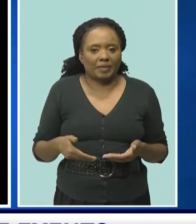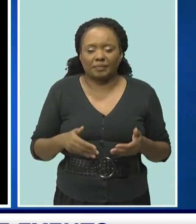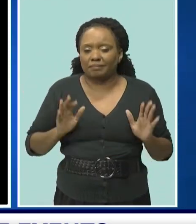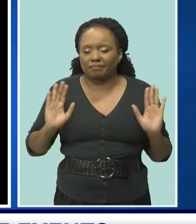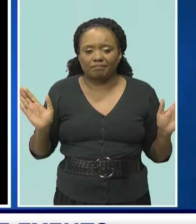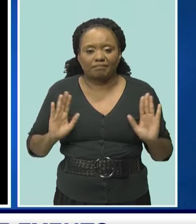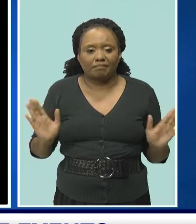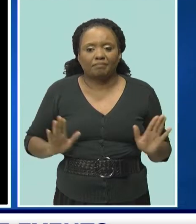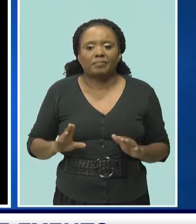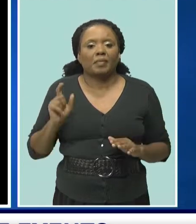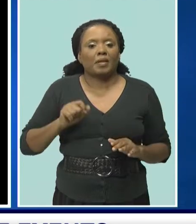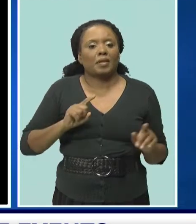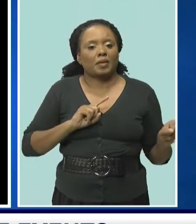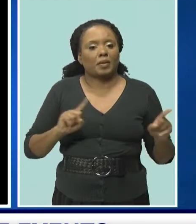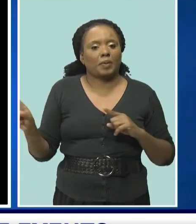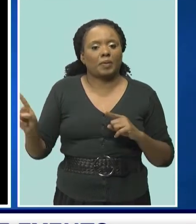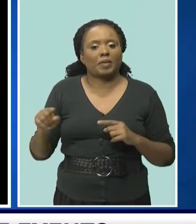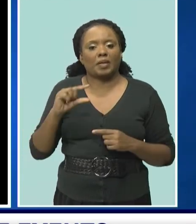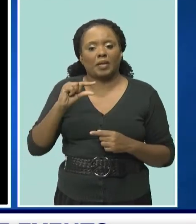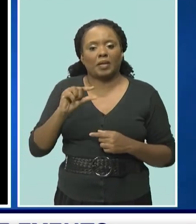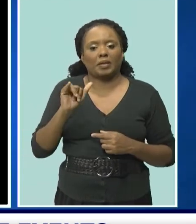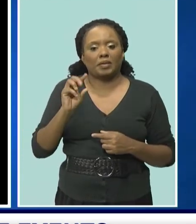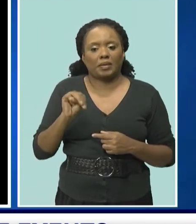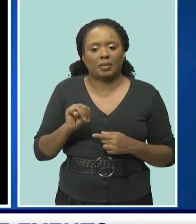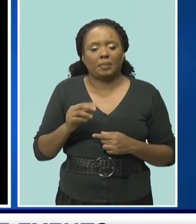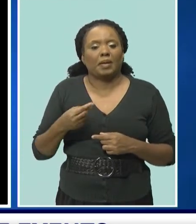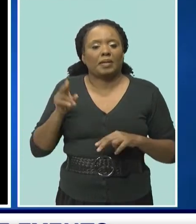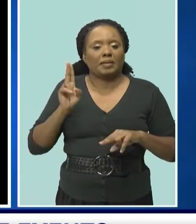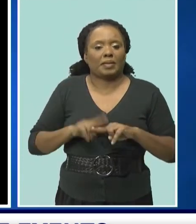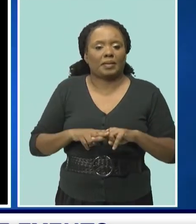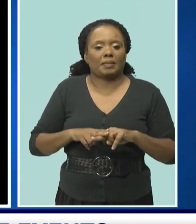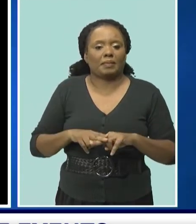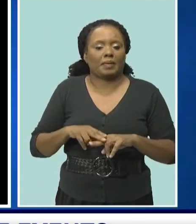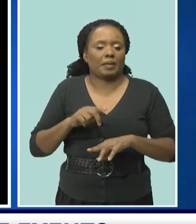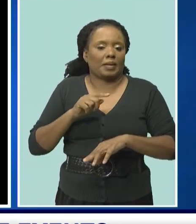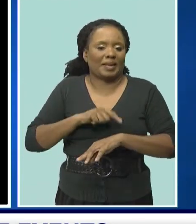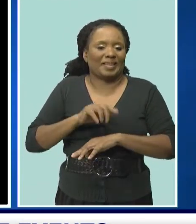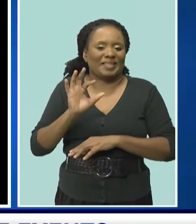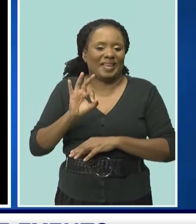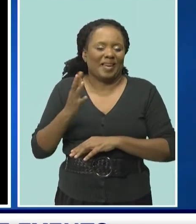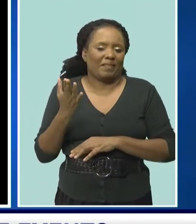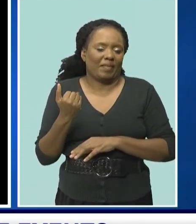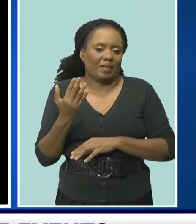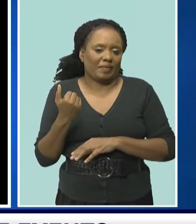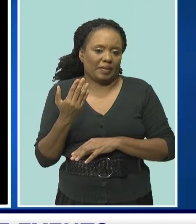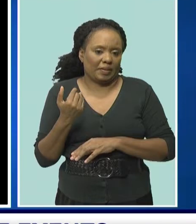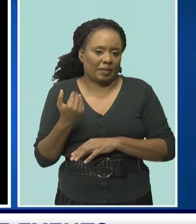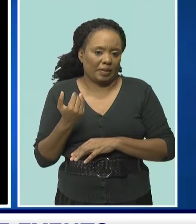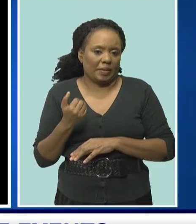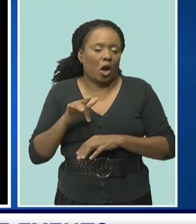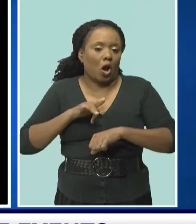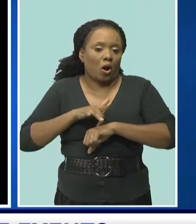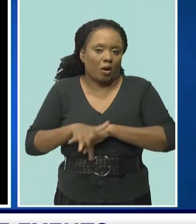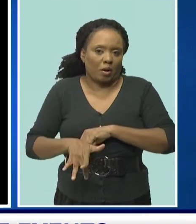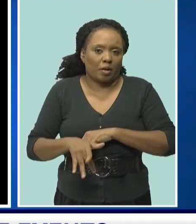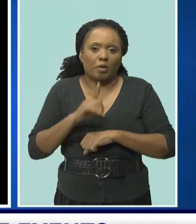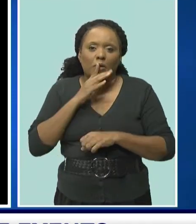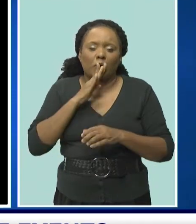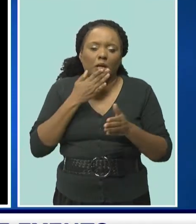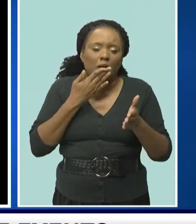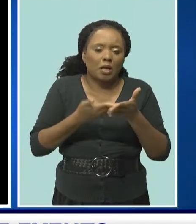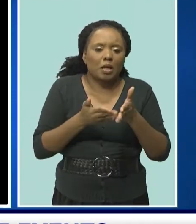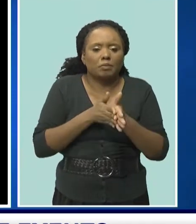need to get to the gymnasium and be seated by 9:15 for the start of what promises to be a rousing,